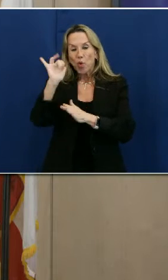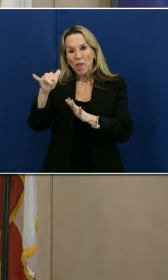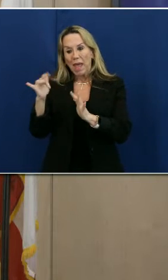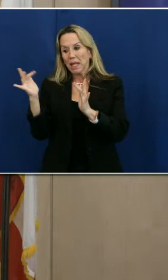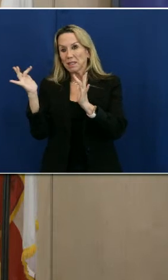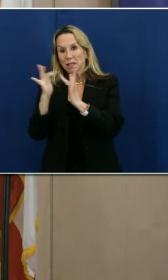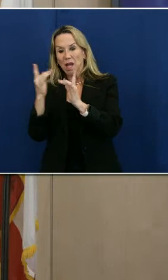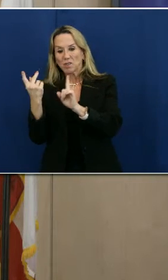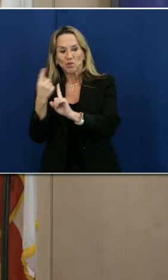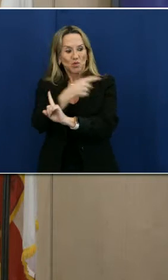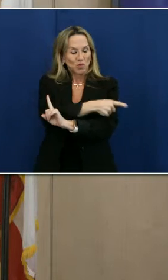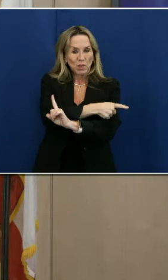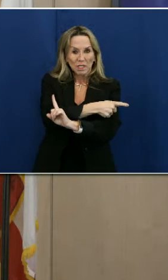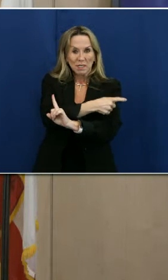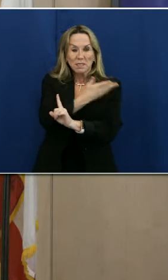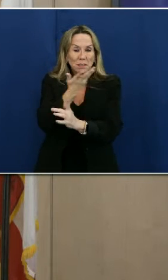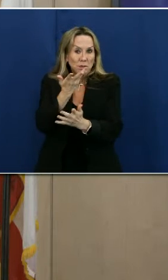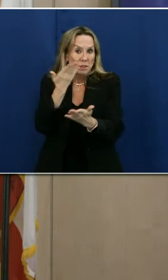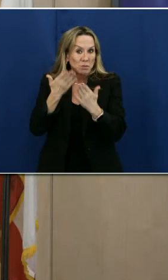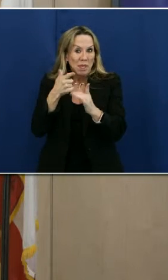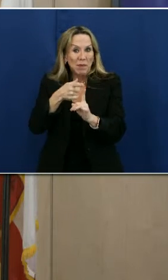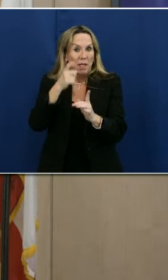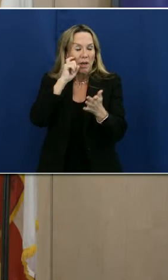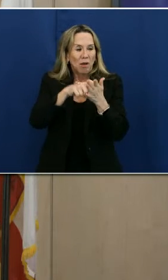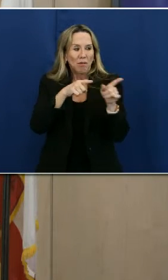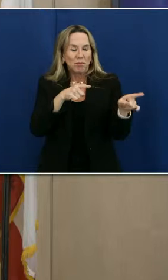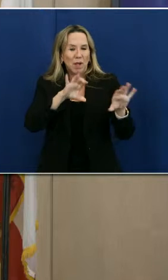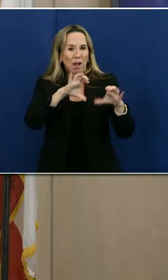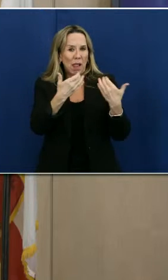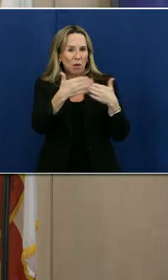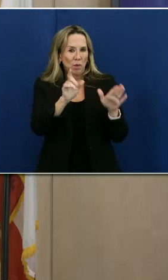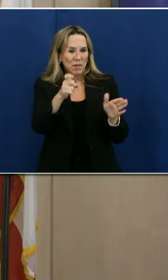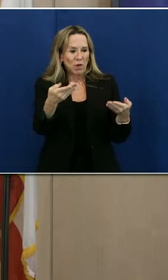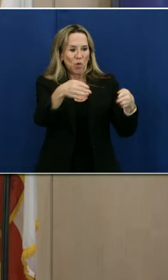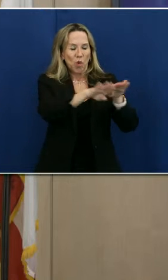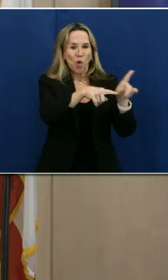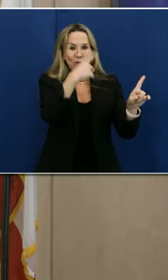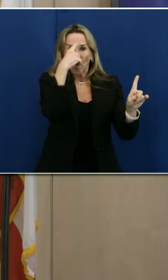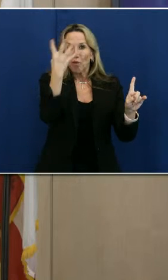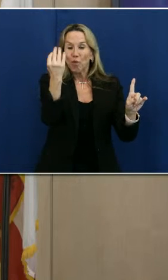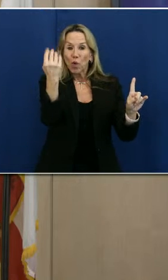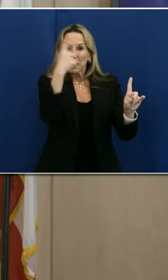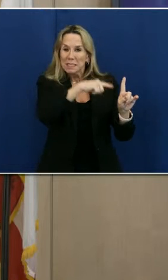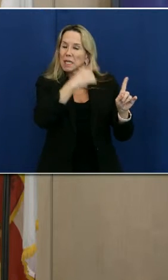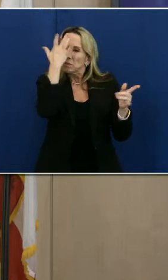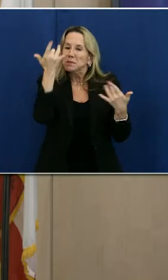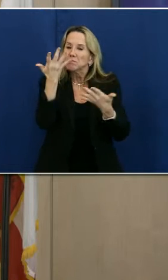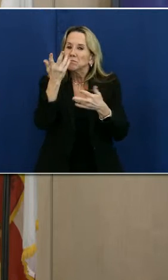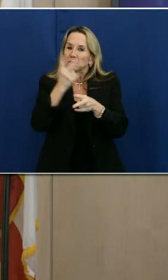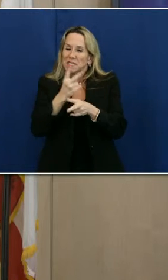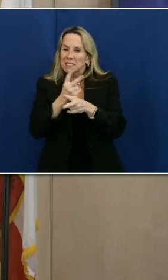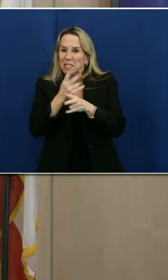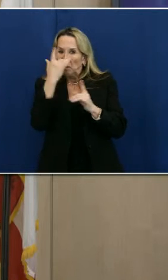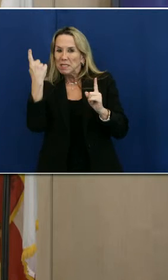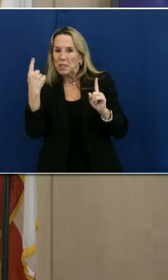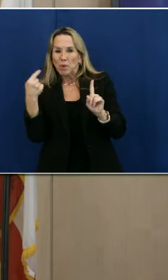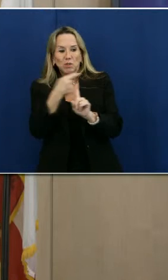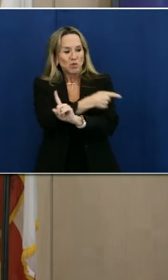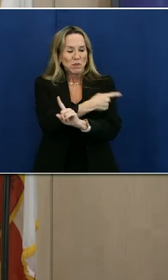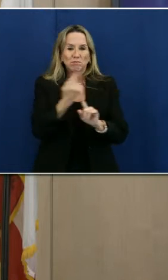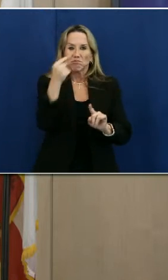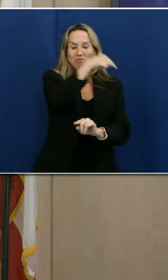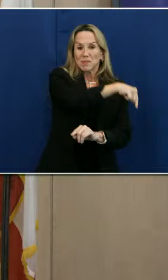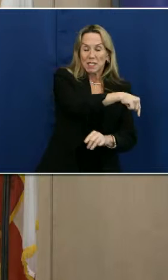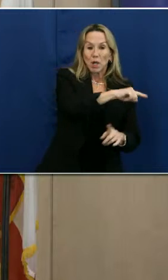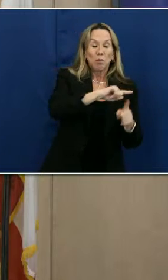process. And then those are cases where the classroom actually shuts down for 14 days in an abundance of caution. They pivot to distance learning and come back,